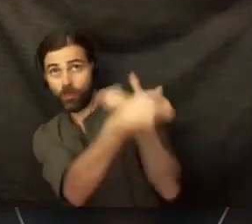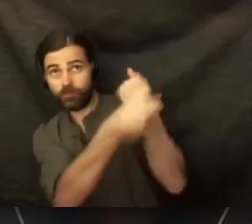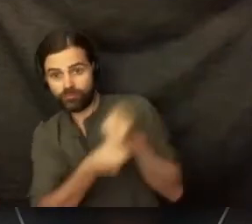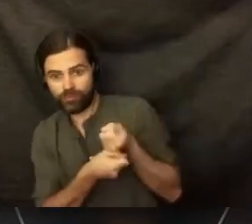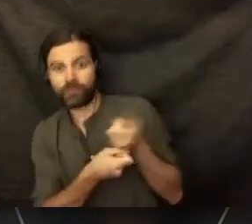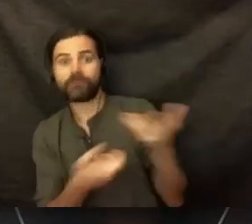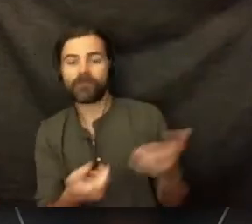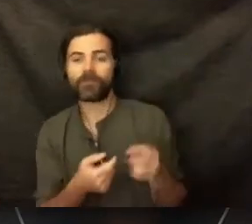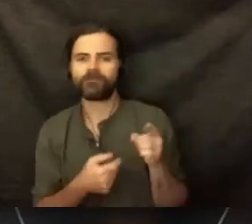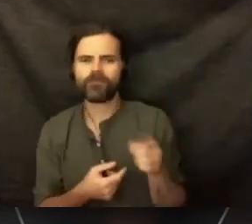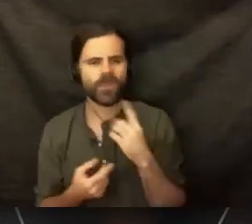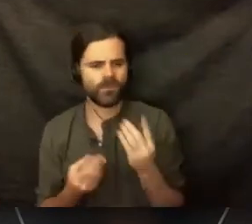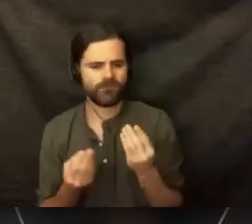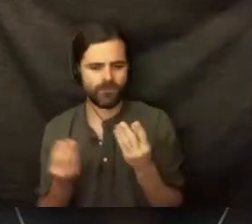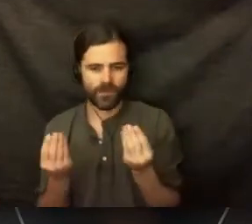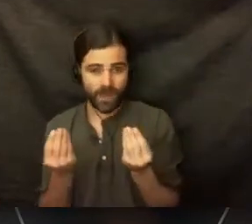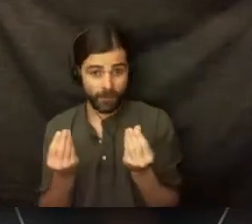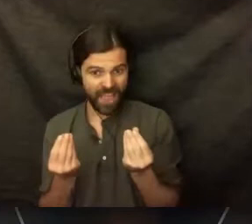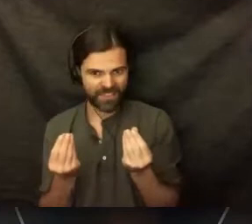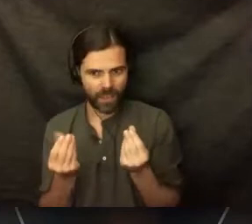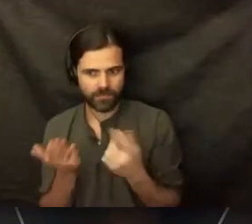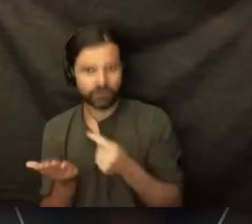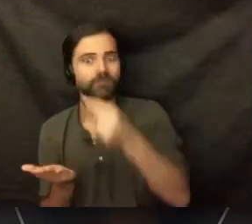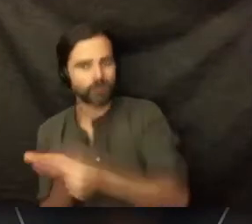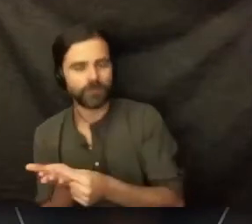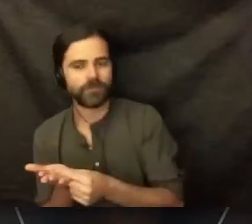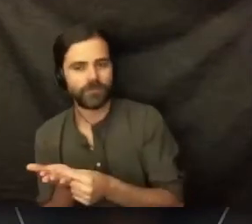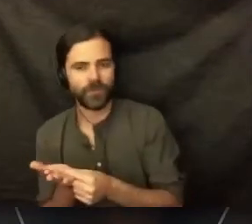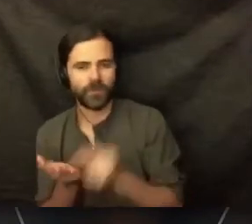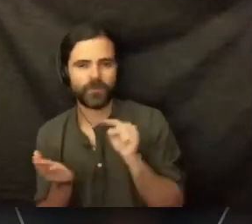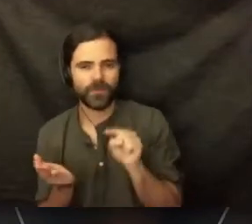budget relationships. Unless we can start to build infrastructure which is